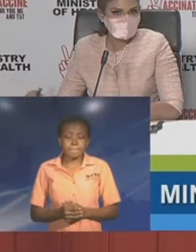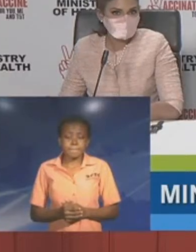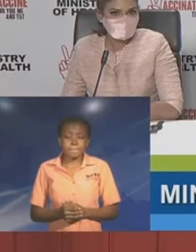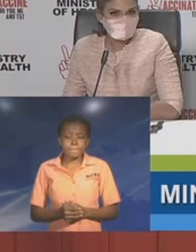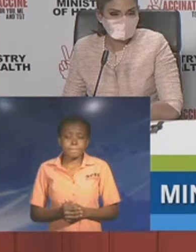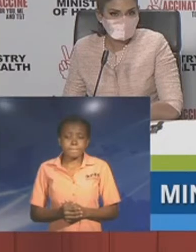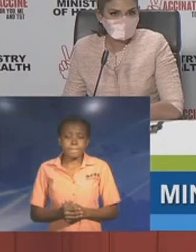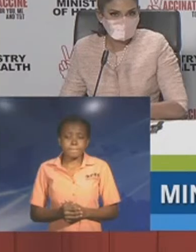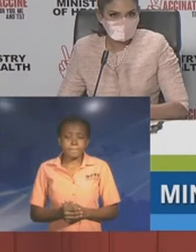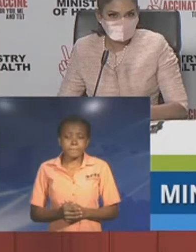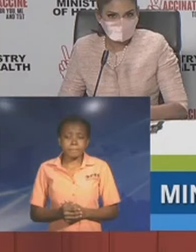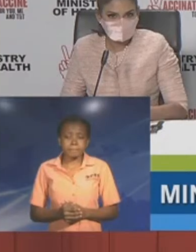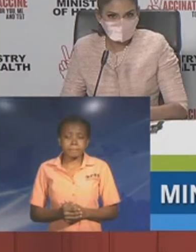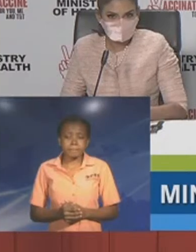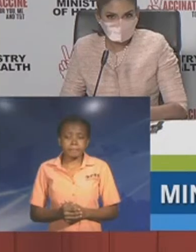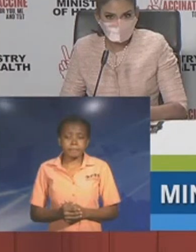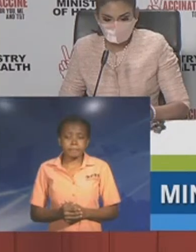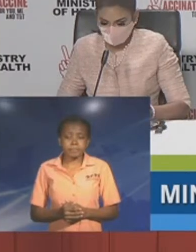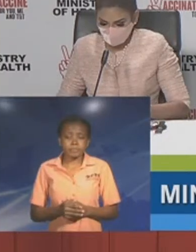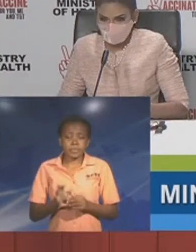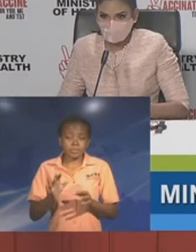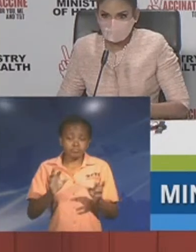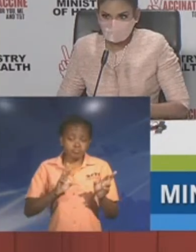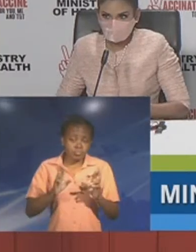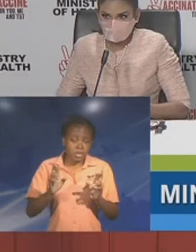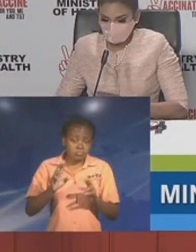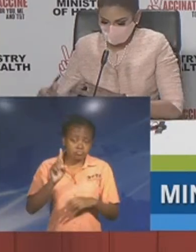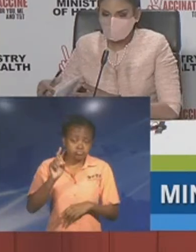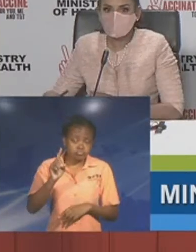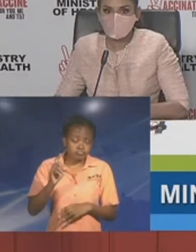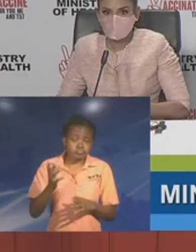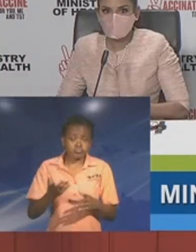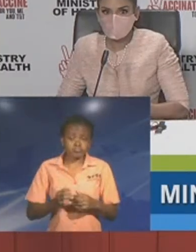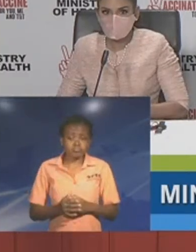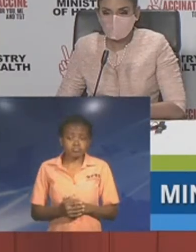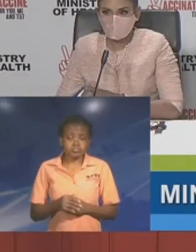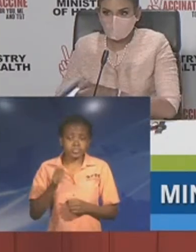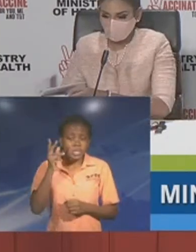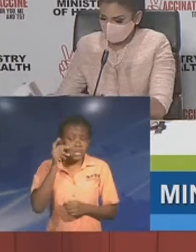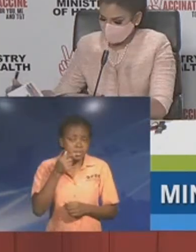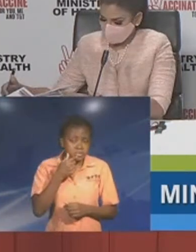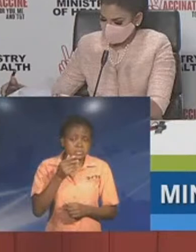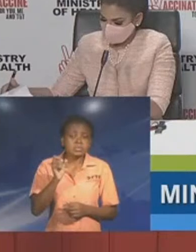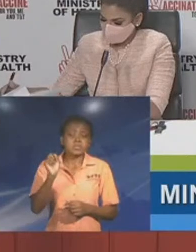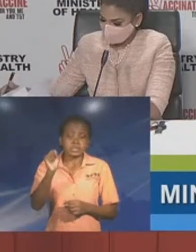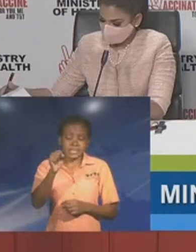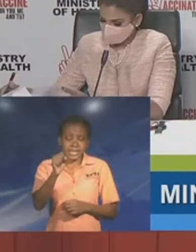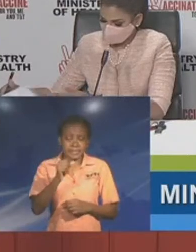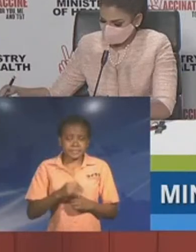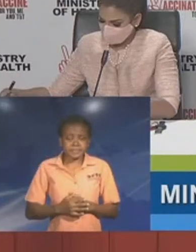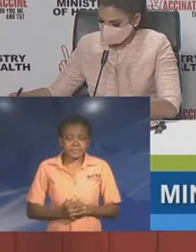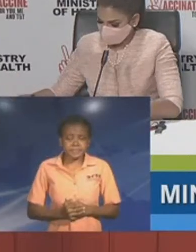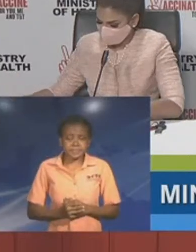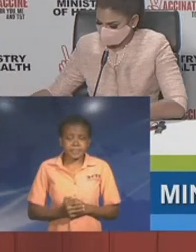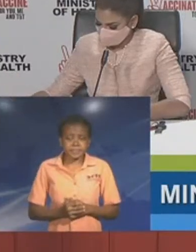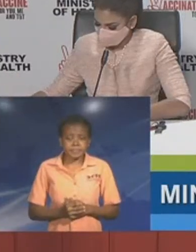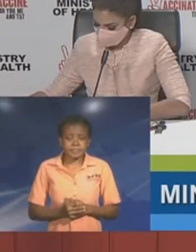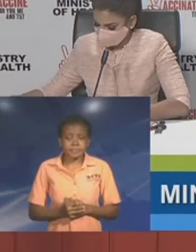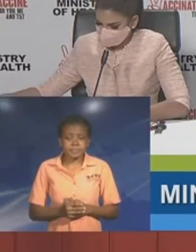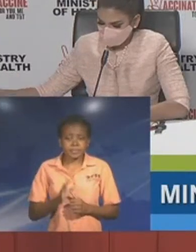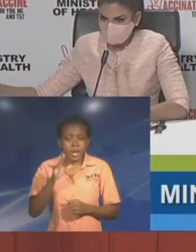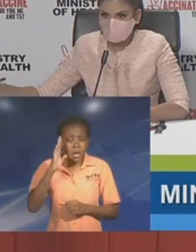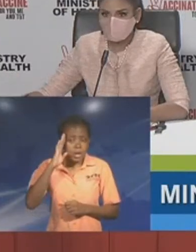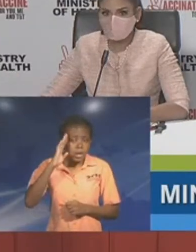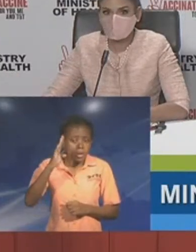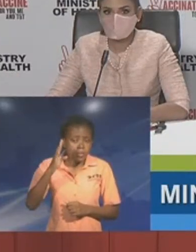Are you ready with your questions? You're hearing me? Yes. Okay, hi. Right, so